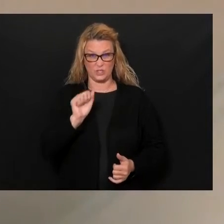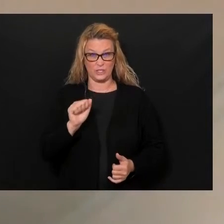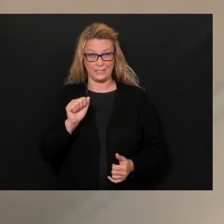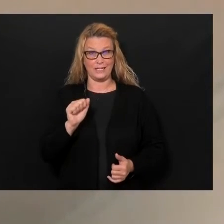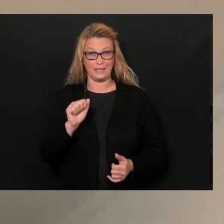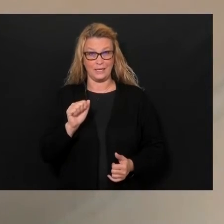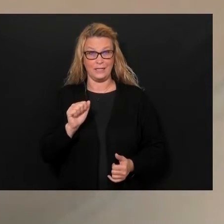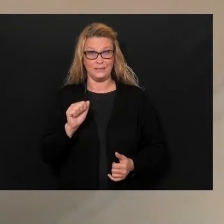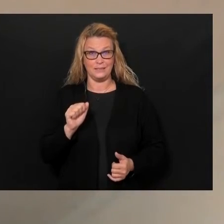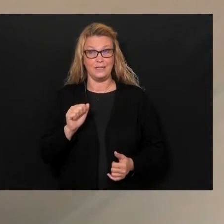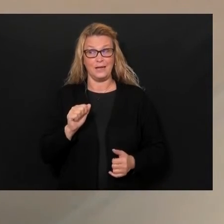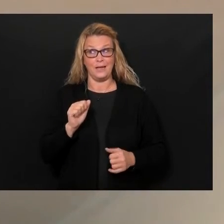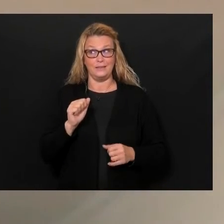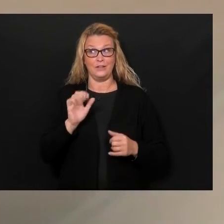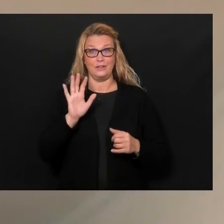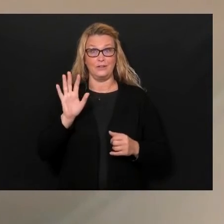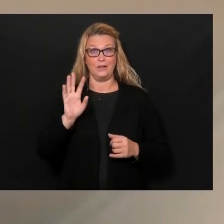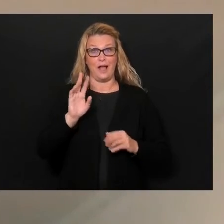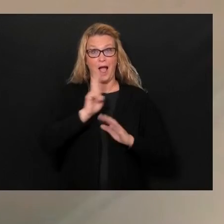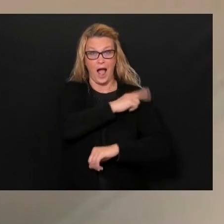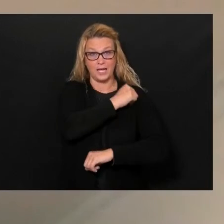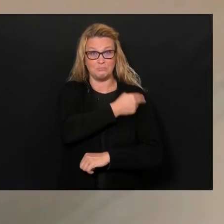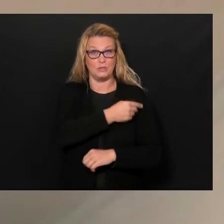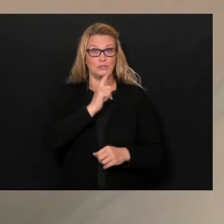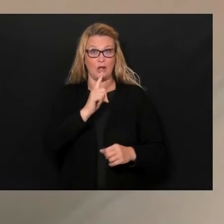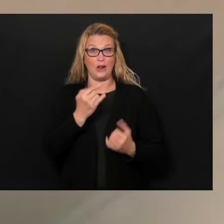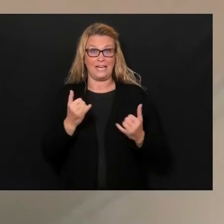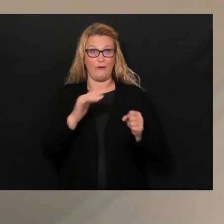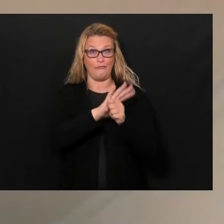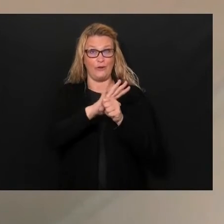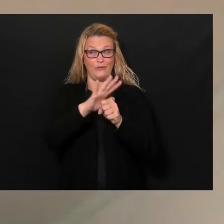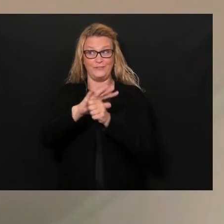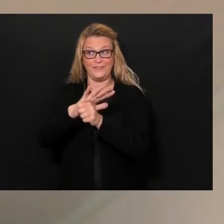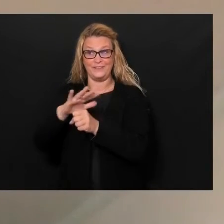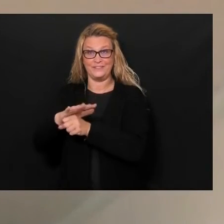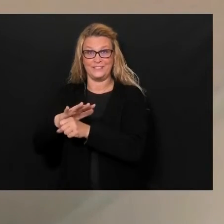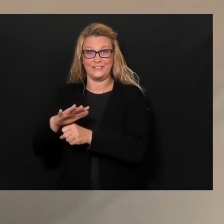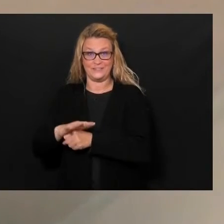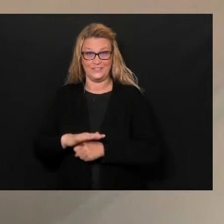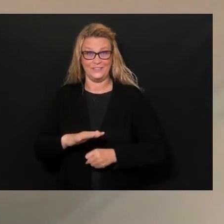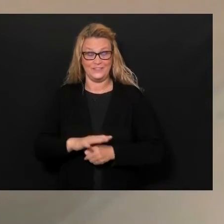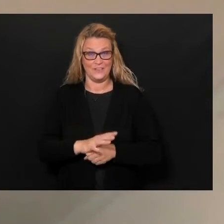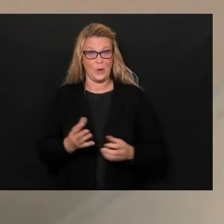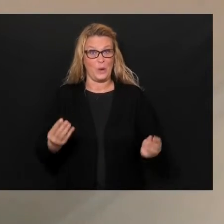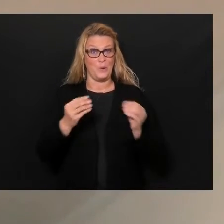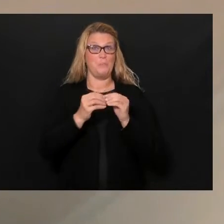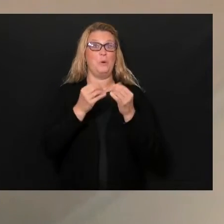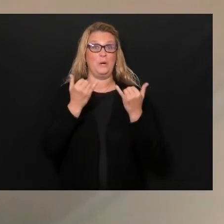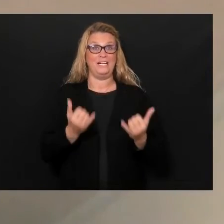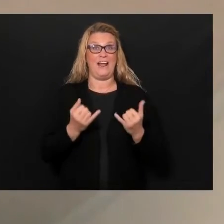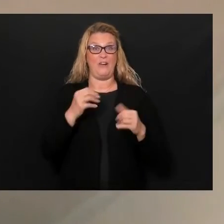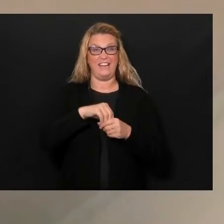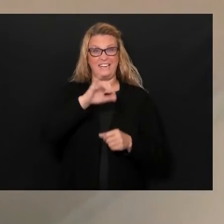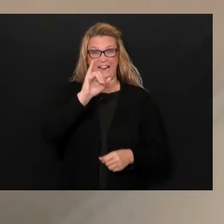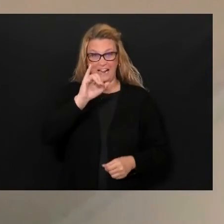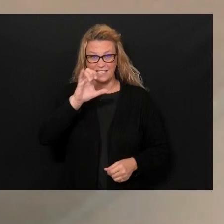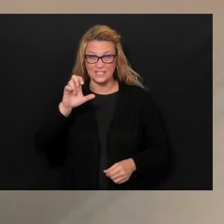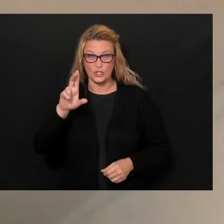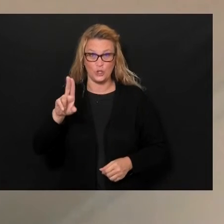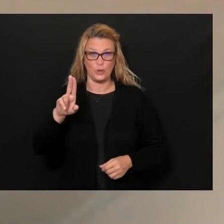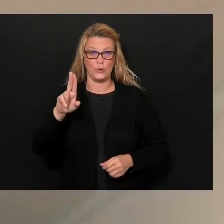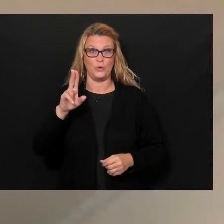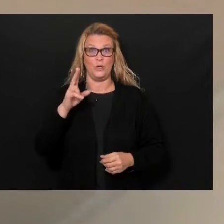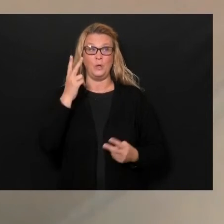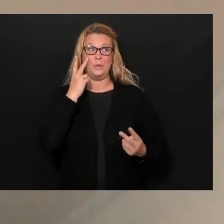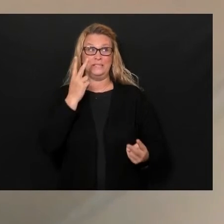West Virginia hospitals than we've ever had before, more West Virginians in West Virginian ICUs than we've had